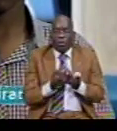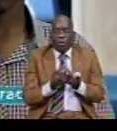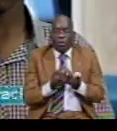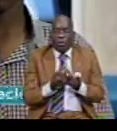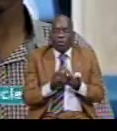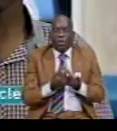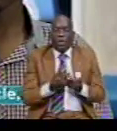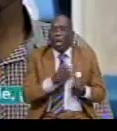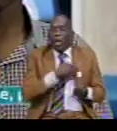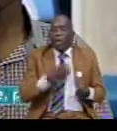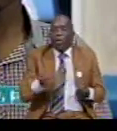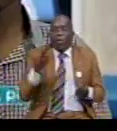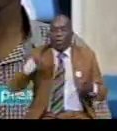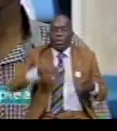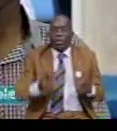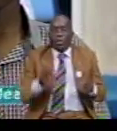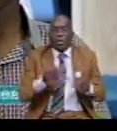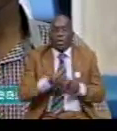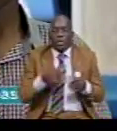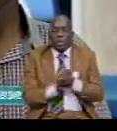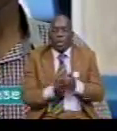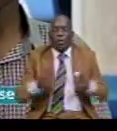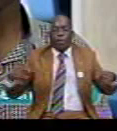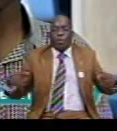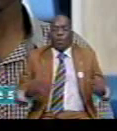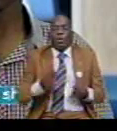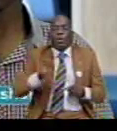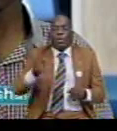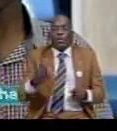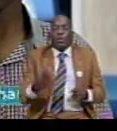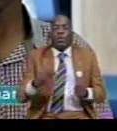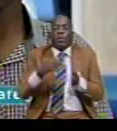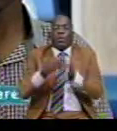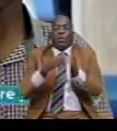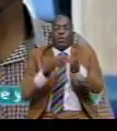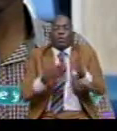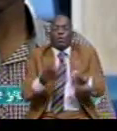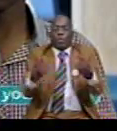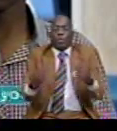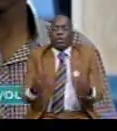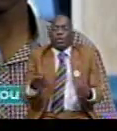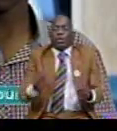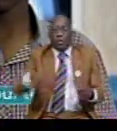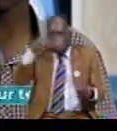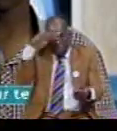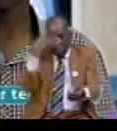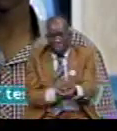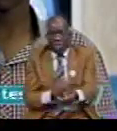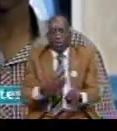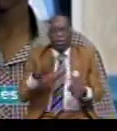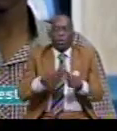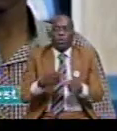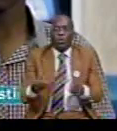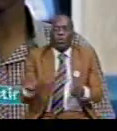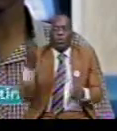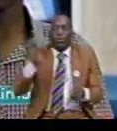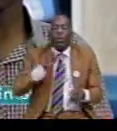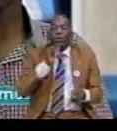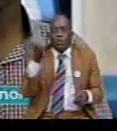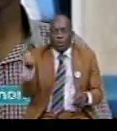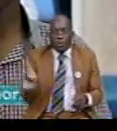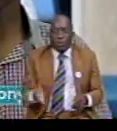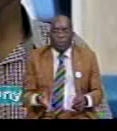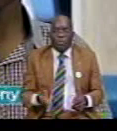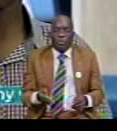pain. The second batch came out again. I didn't see my son's name. I was panicking. He wrote an